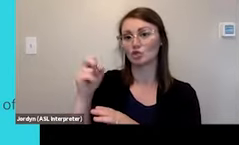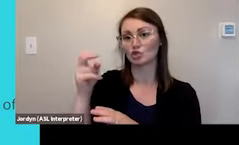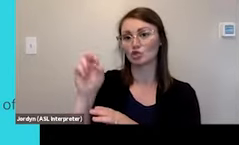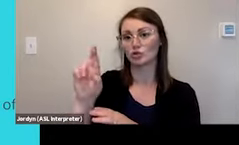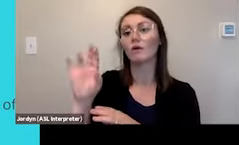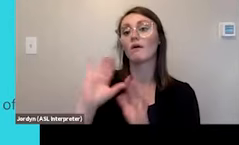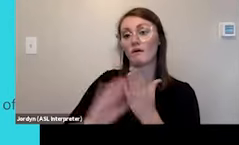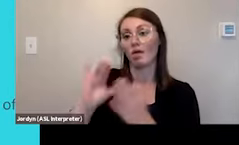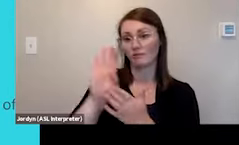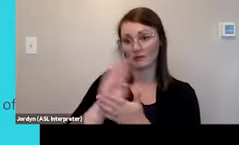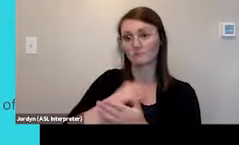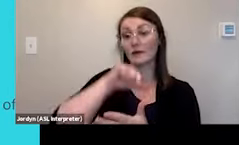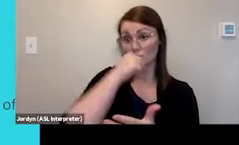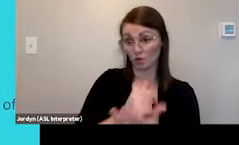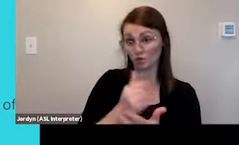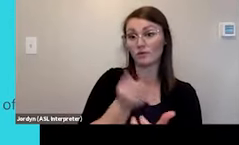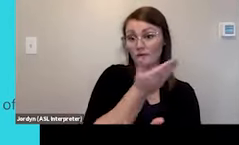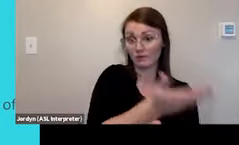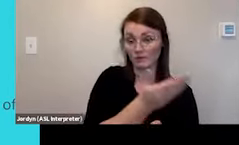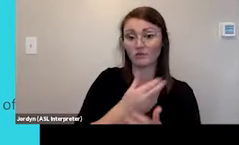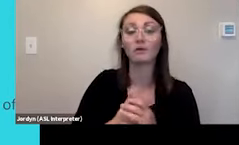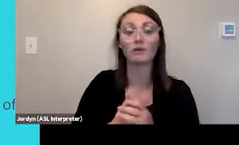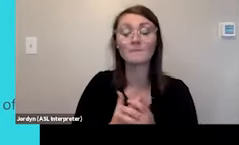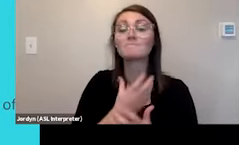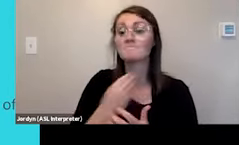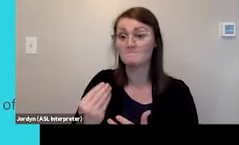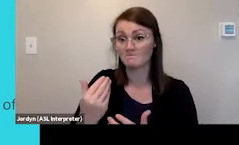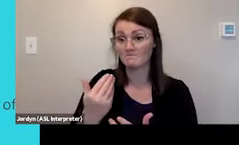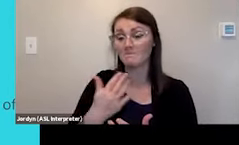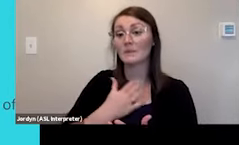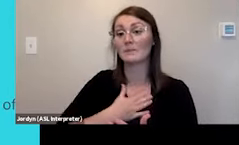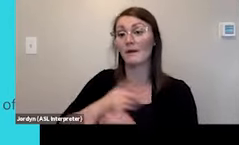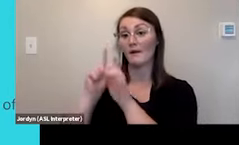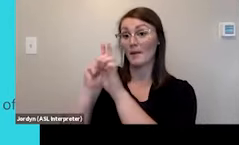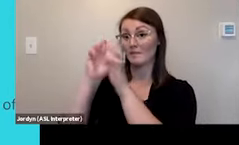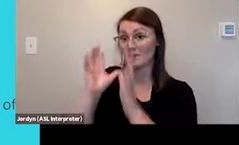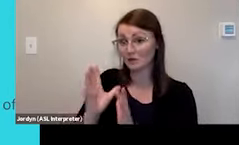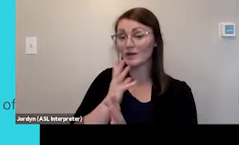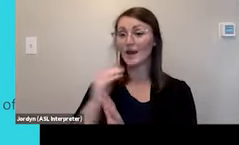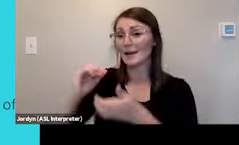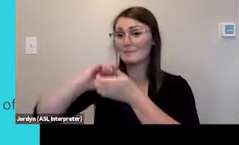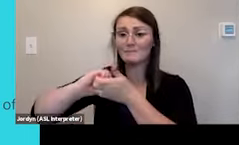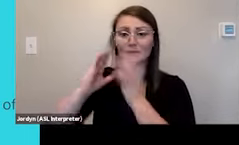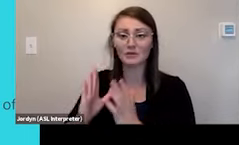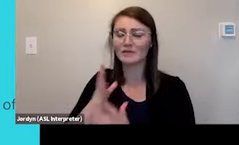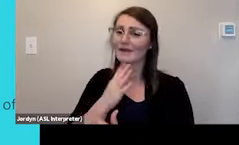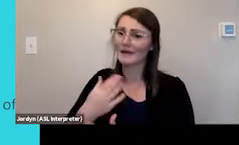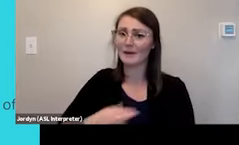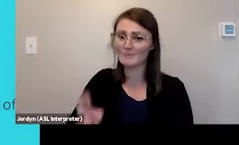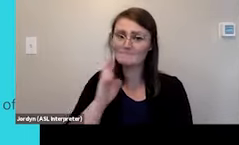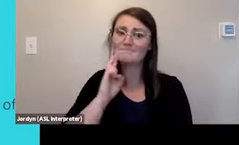concentration in management information systems. And my mentor, my partner, and one of my dearest friends,